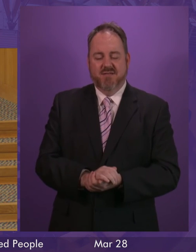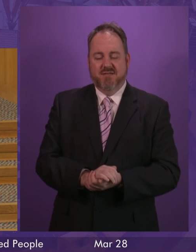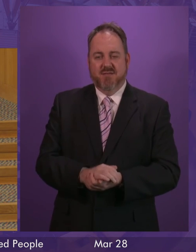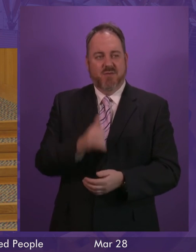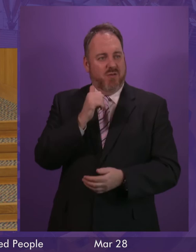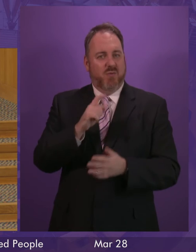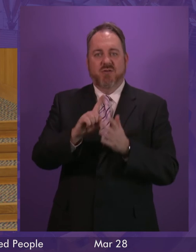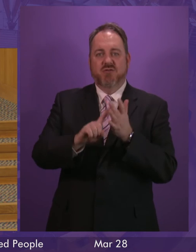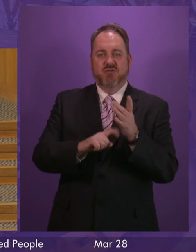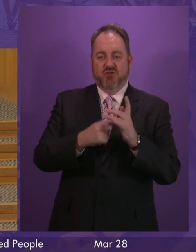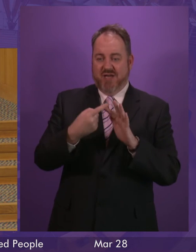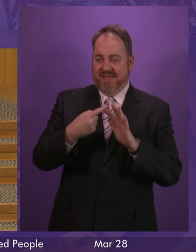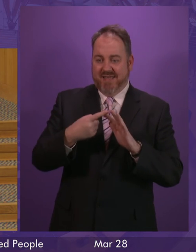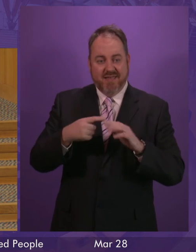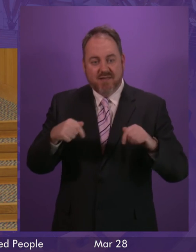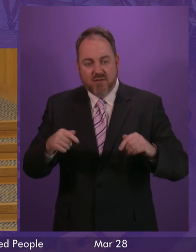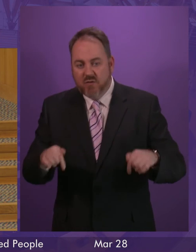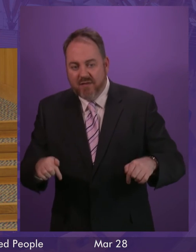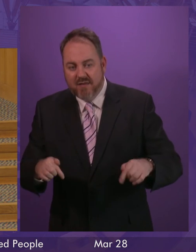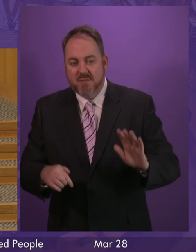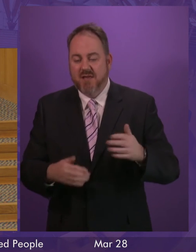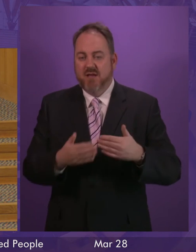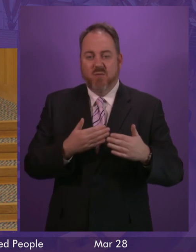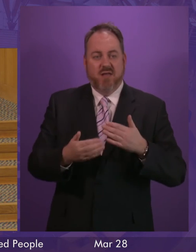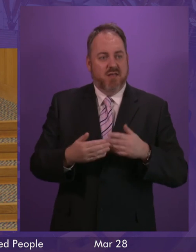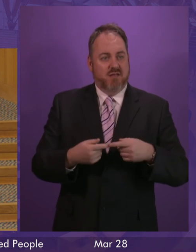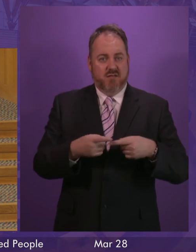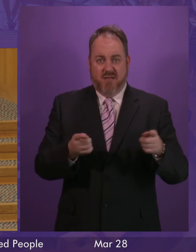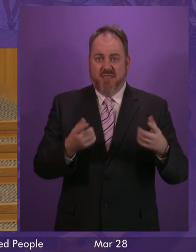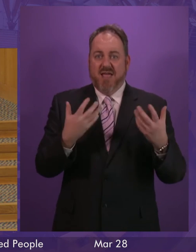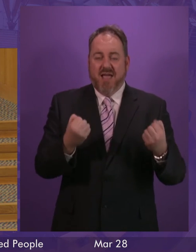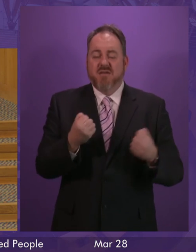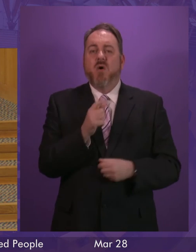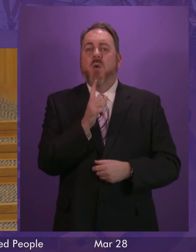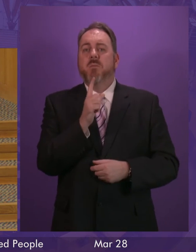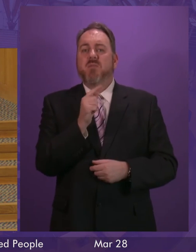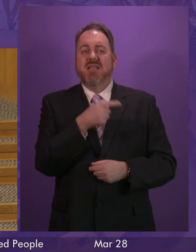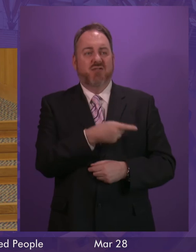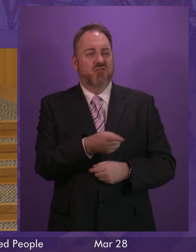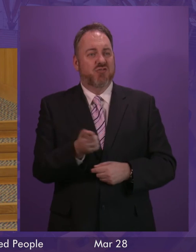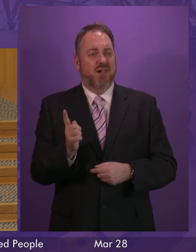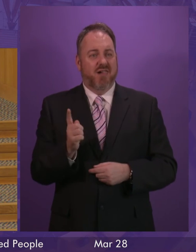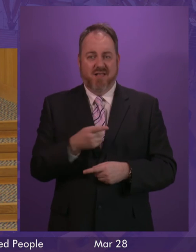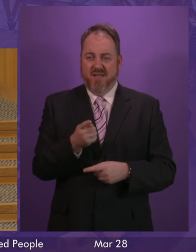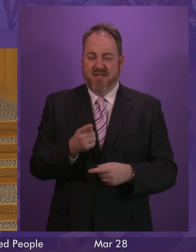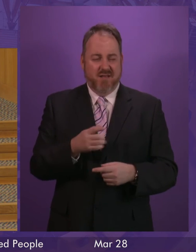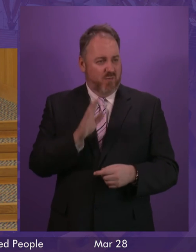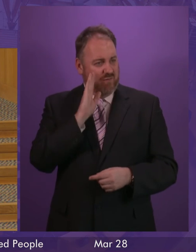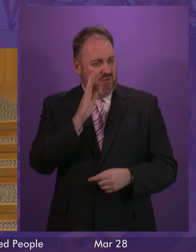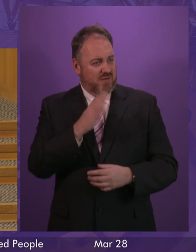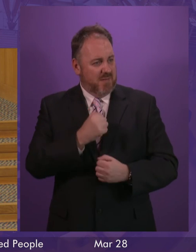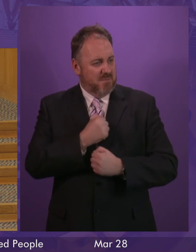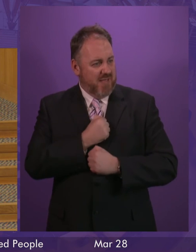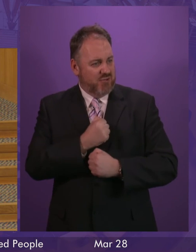chamber at present, she talked about giving people chances to unlock their potential. And Mary Fee made a very passionate speech there about